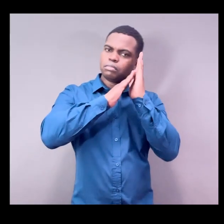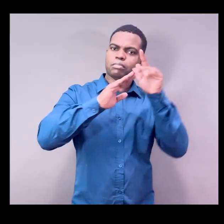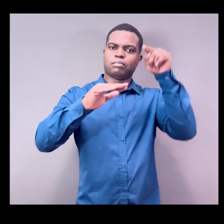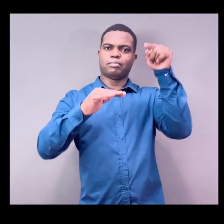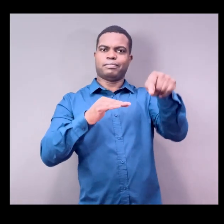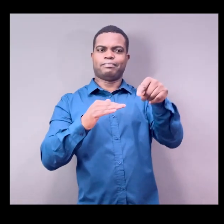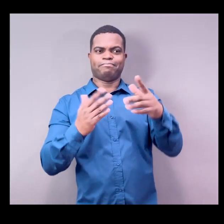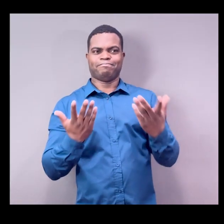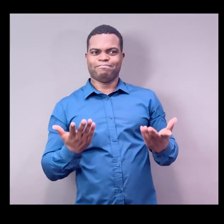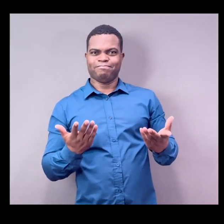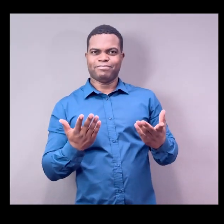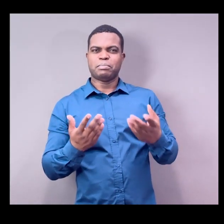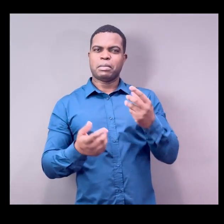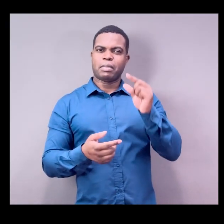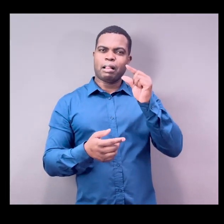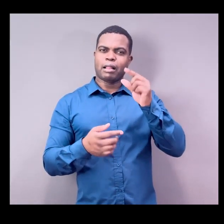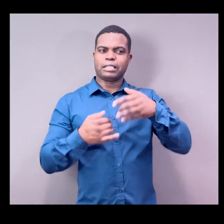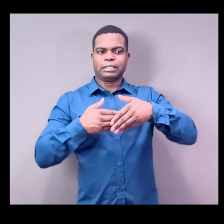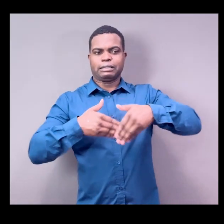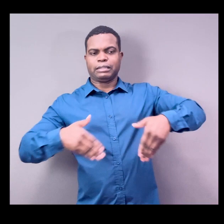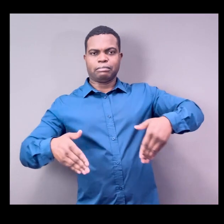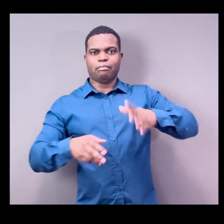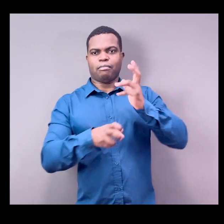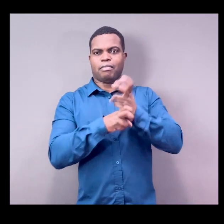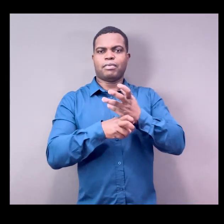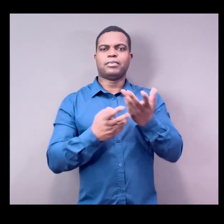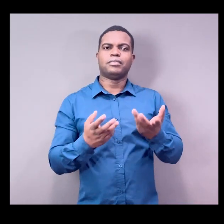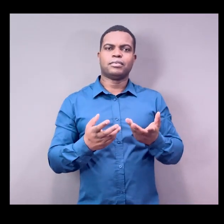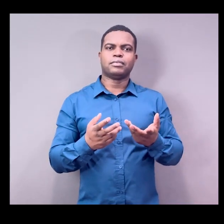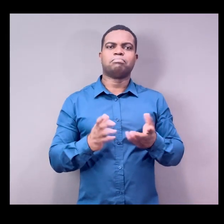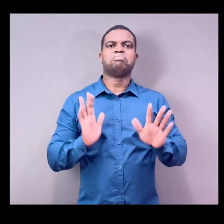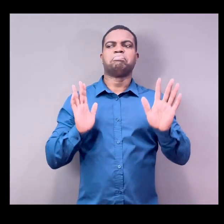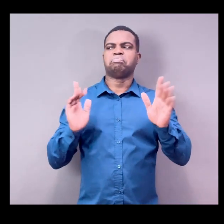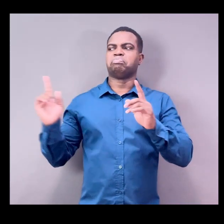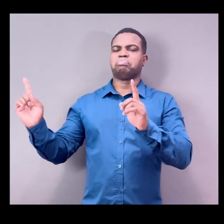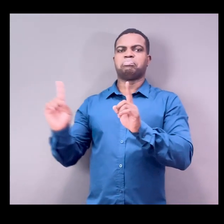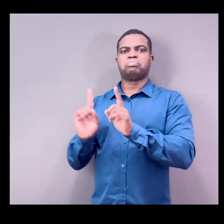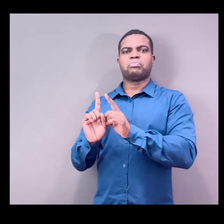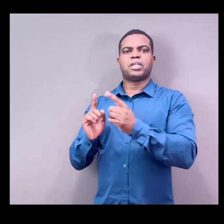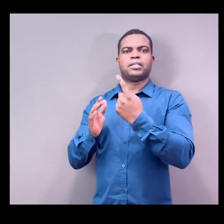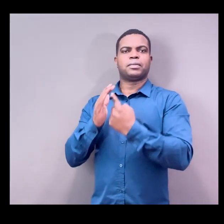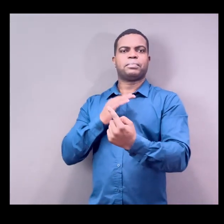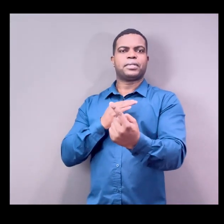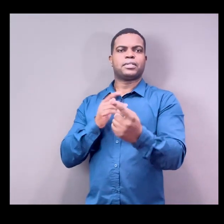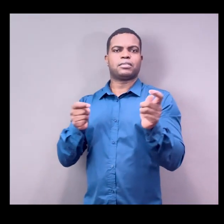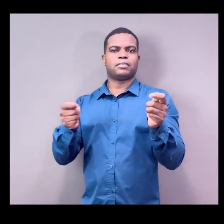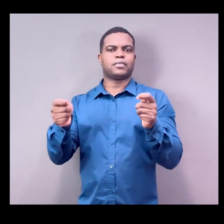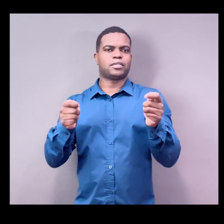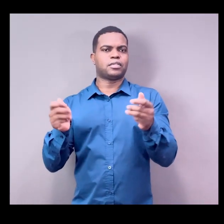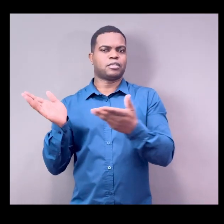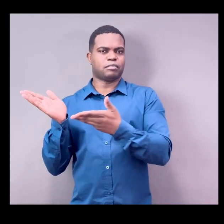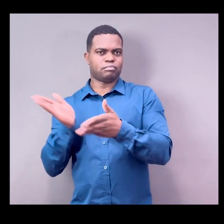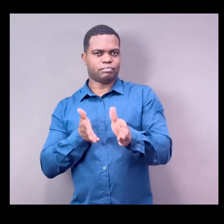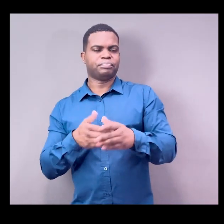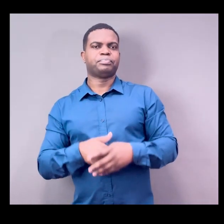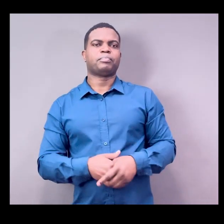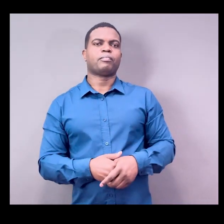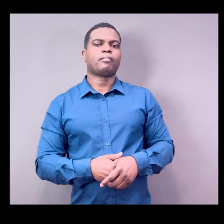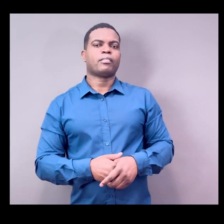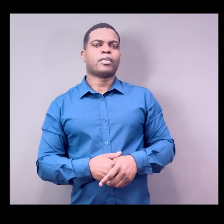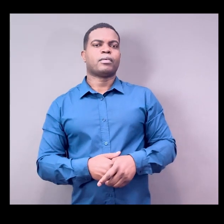it is easy for you to be partial because you know people in that community. You are part of them.